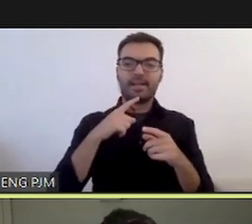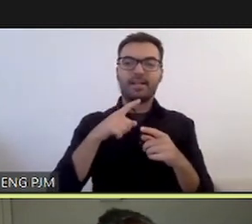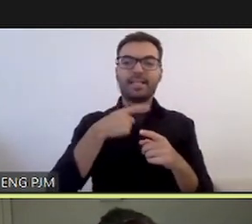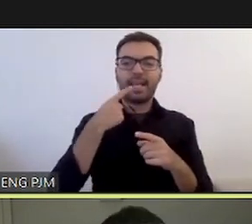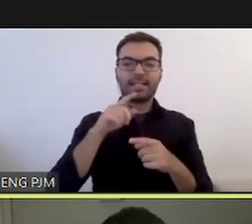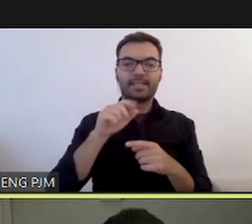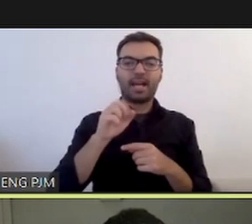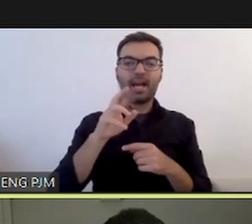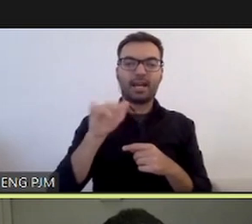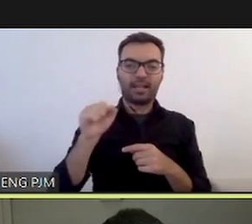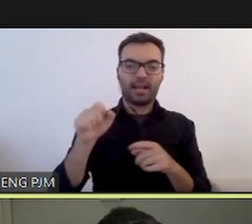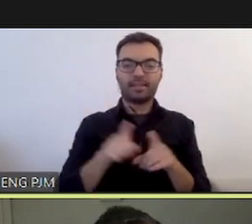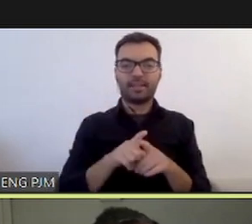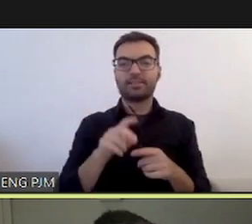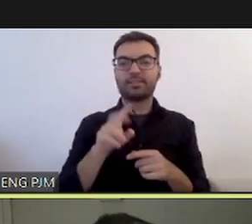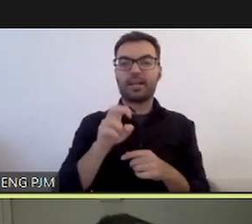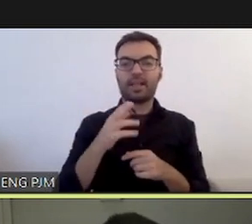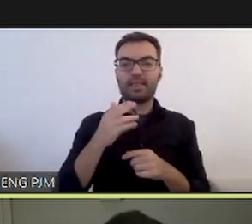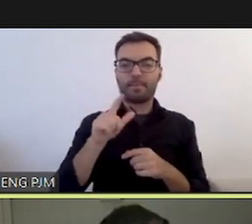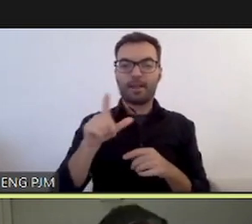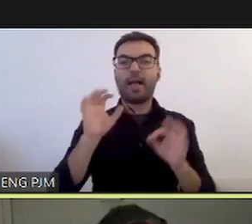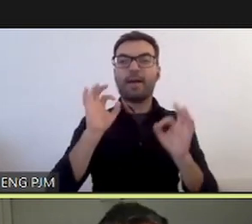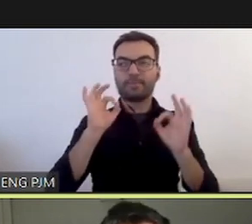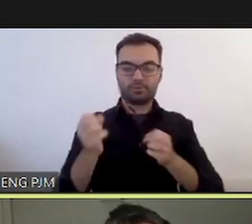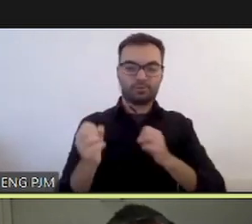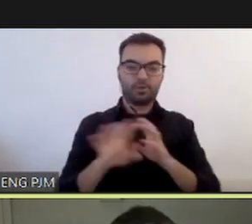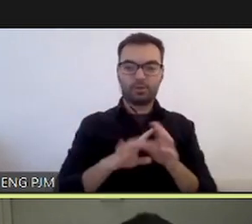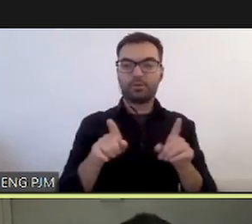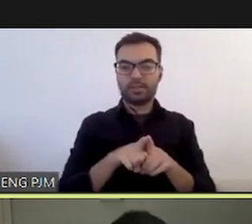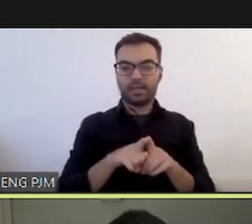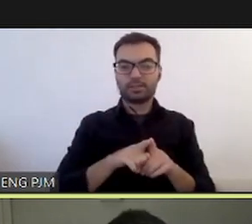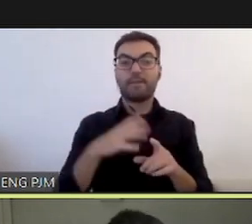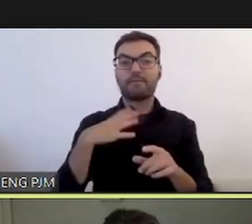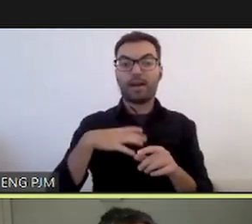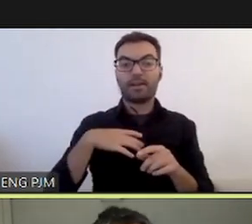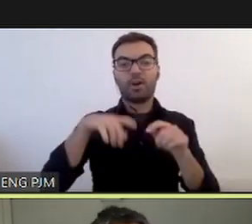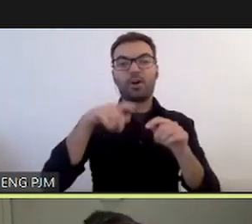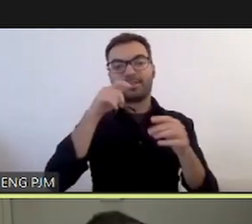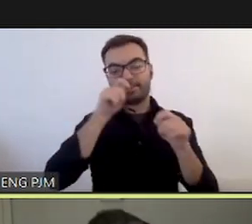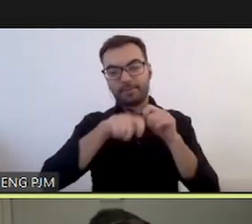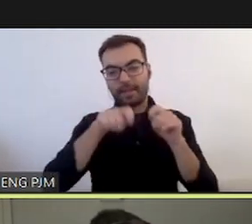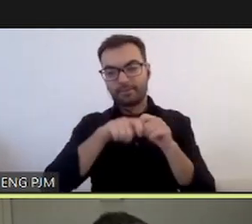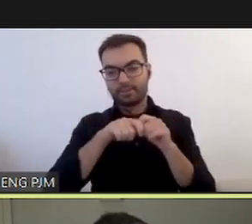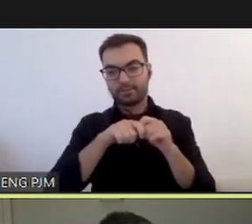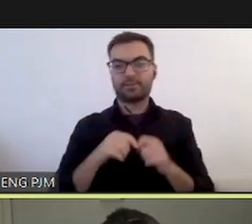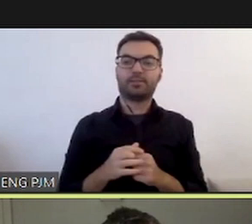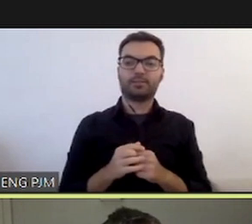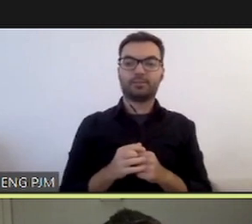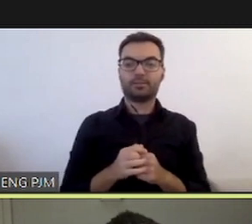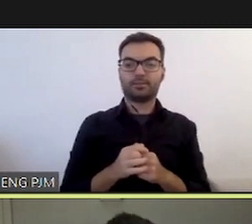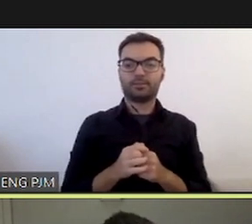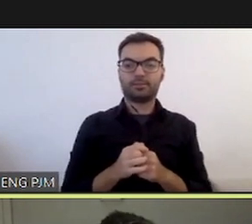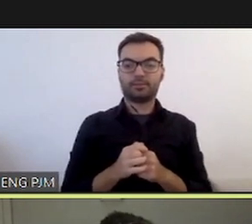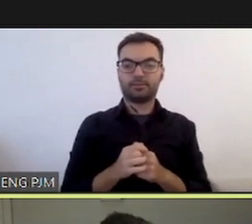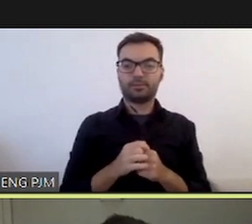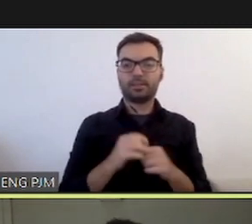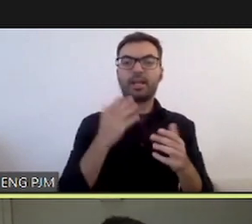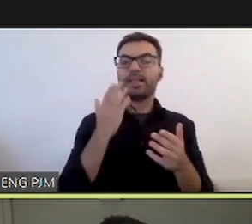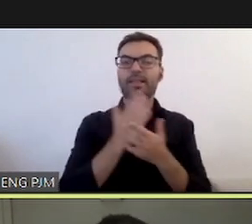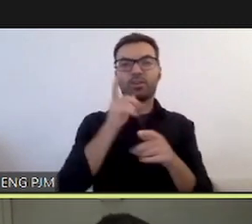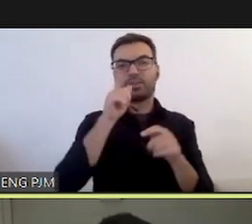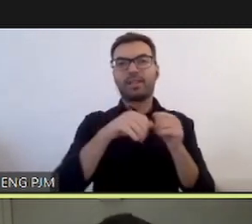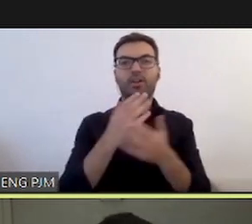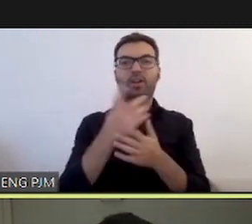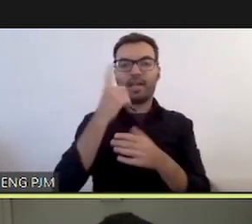HTML in the proper way. And also testing with the one screen reader, with the one browser, might be a little